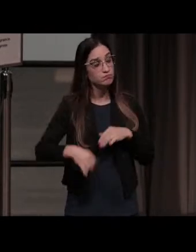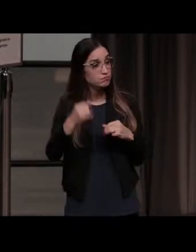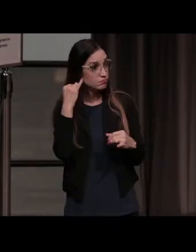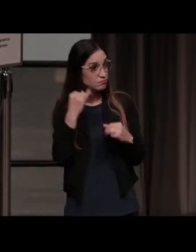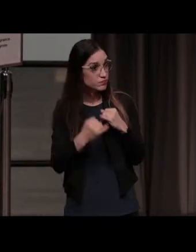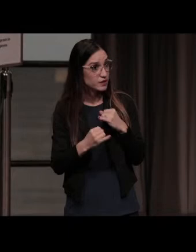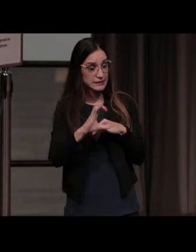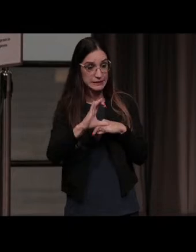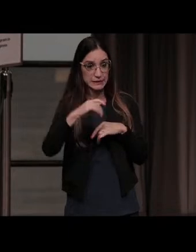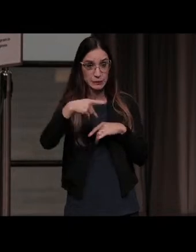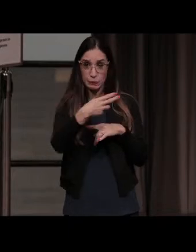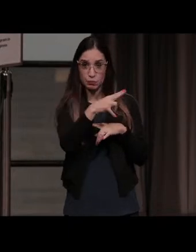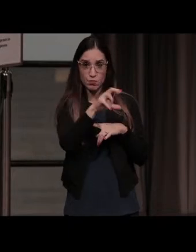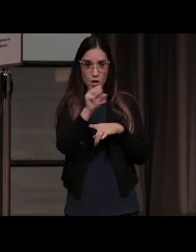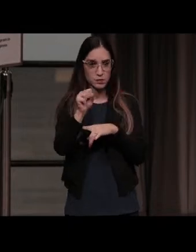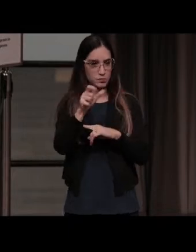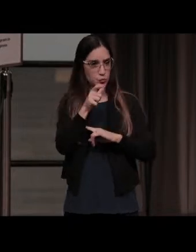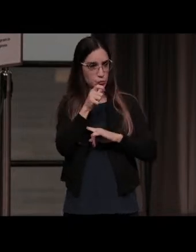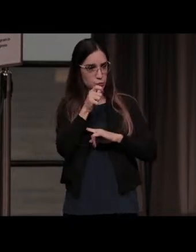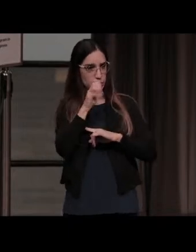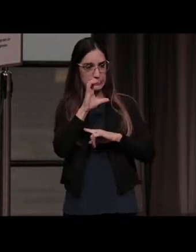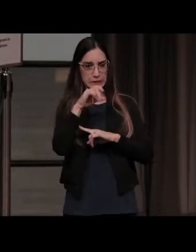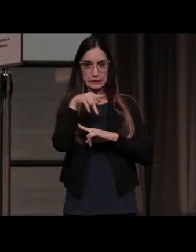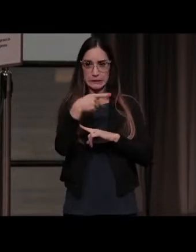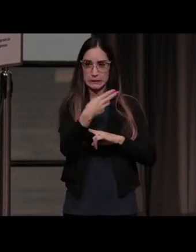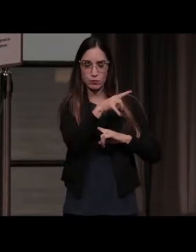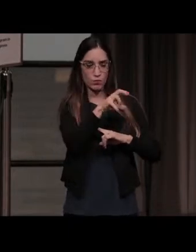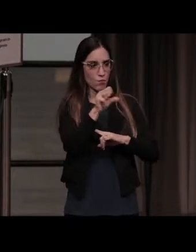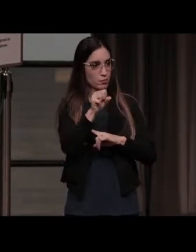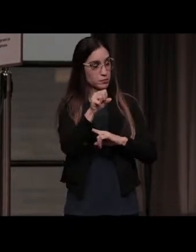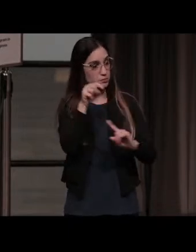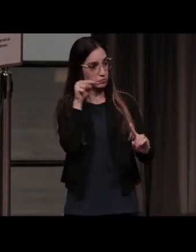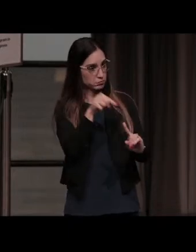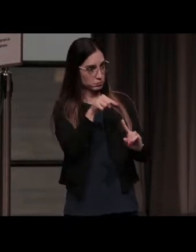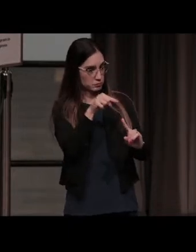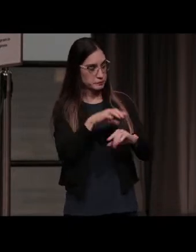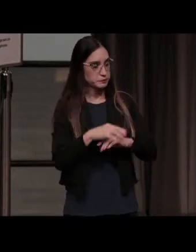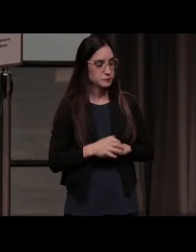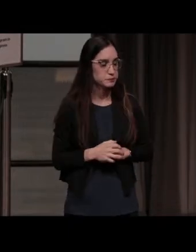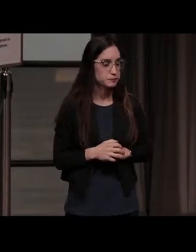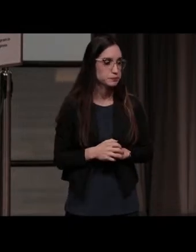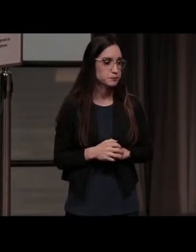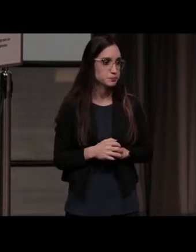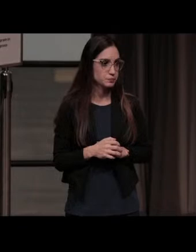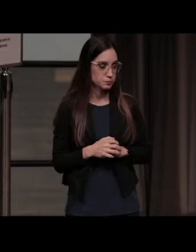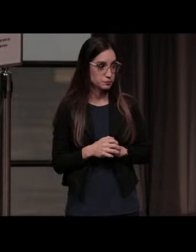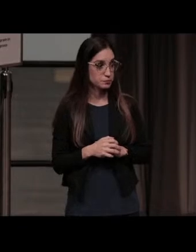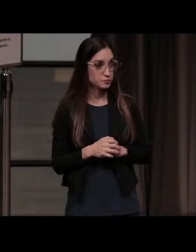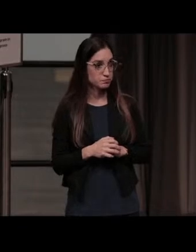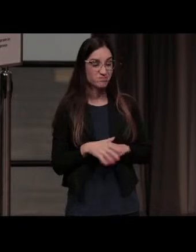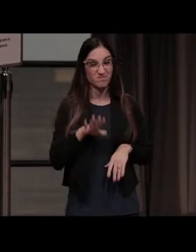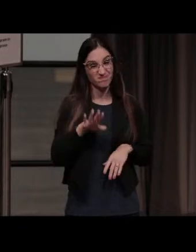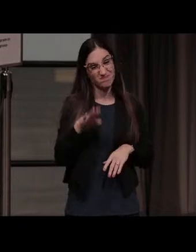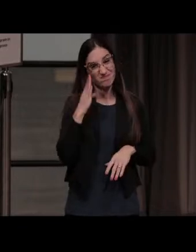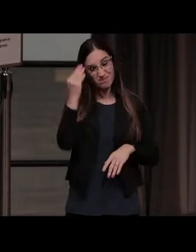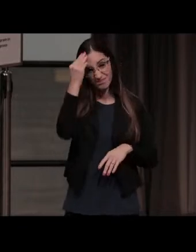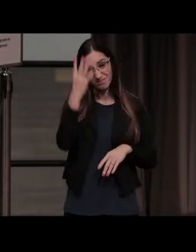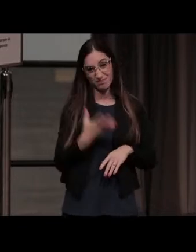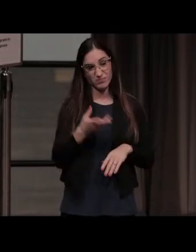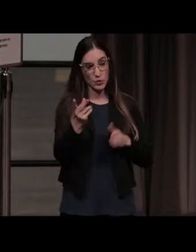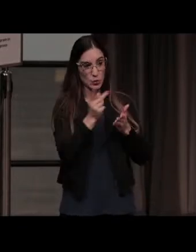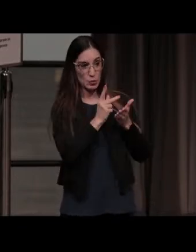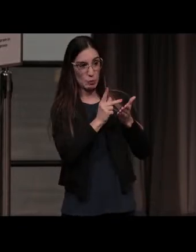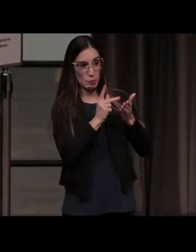Houston Cypress. Reverend Houston R. Cypress, put that in there, is a two-spirit poet and artist